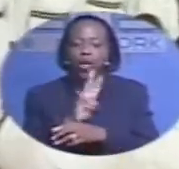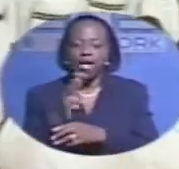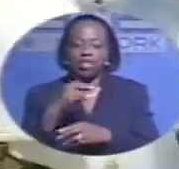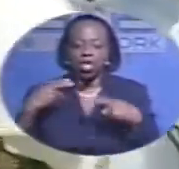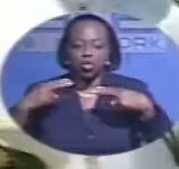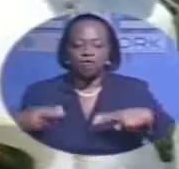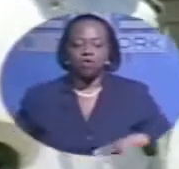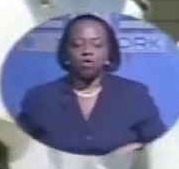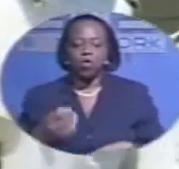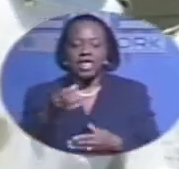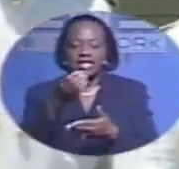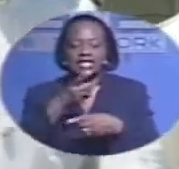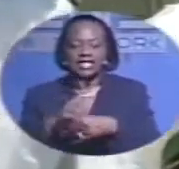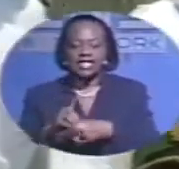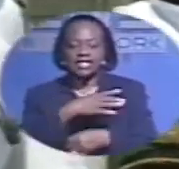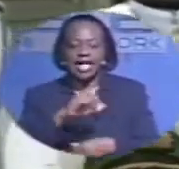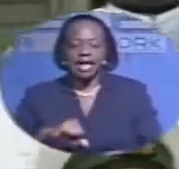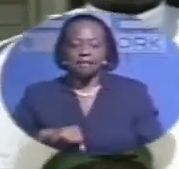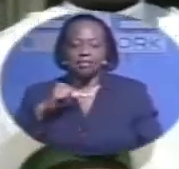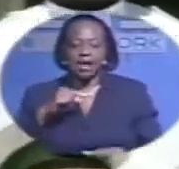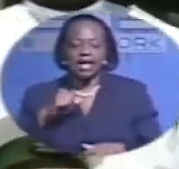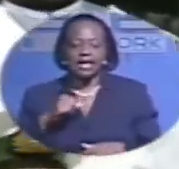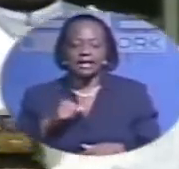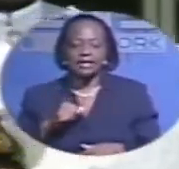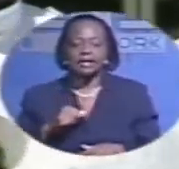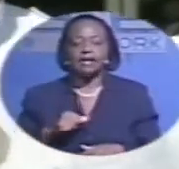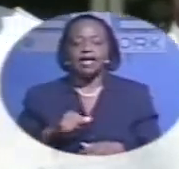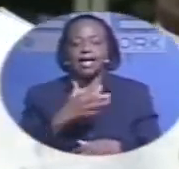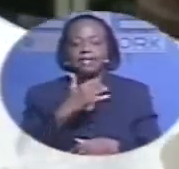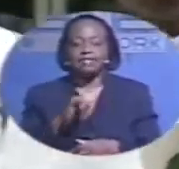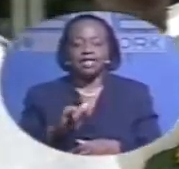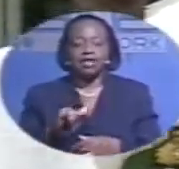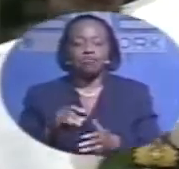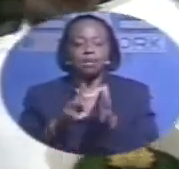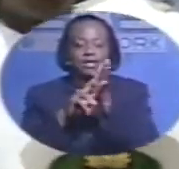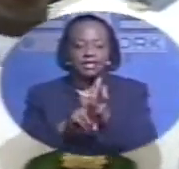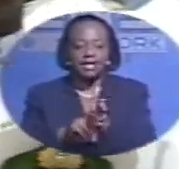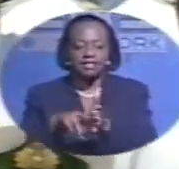so, they represent themselves as individuals, the government of the